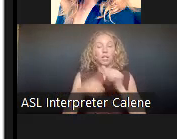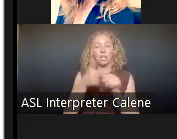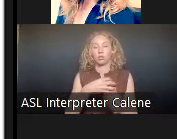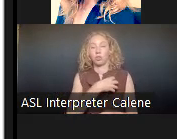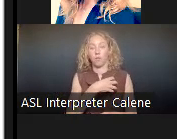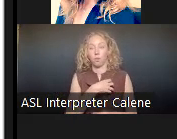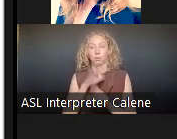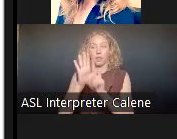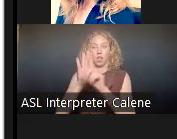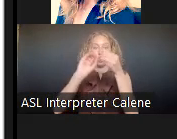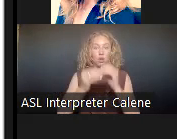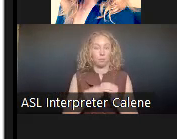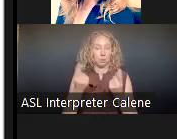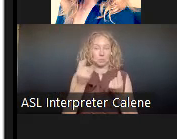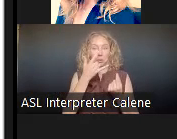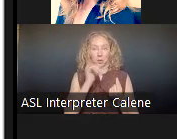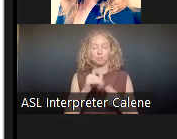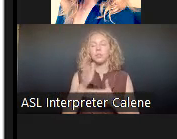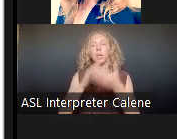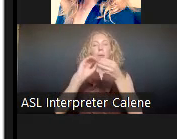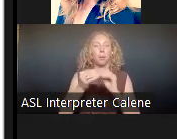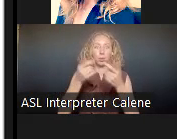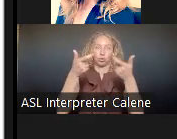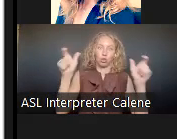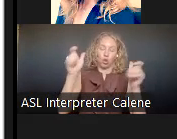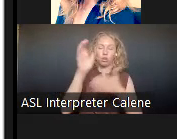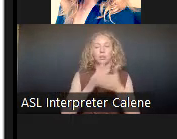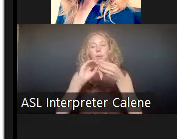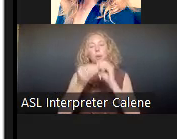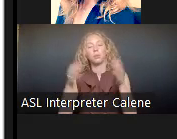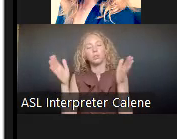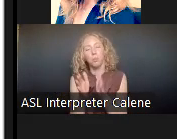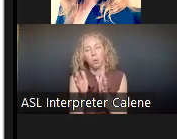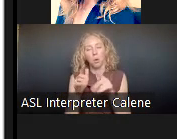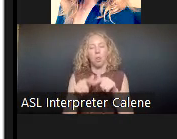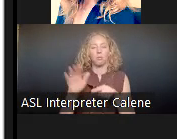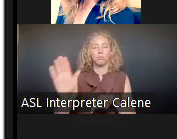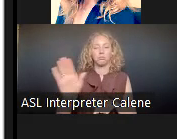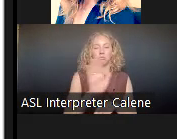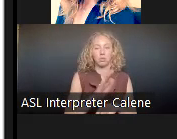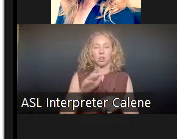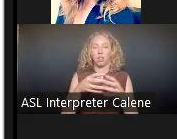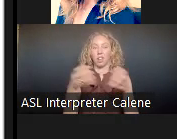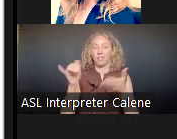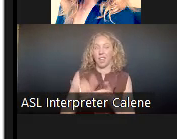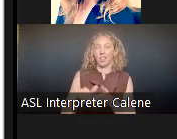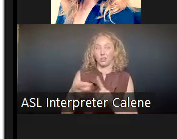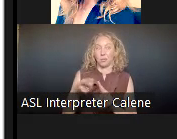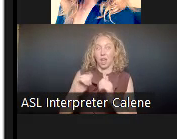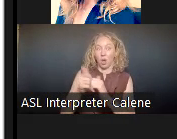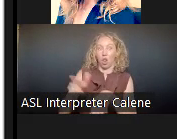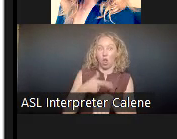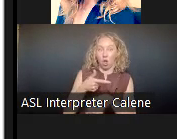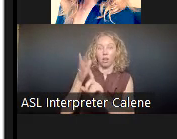numbers. And so some of those numbers are going to be pretty large, some of them are going to be very small, and a lot of that has to do with how long they were storing sexual